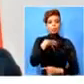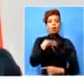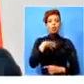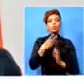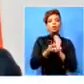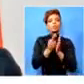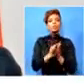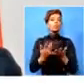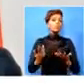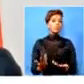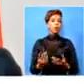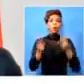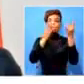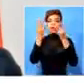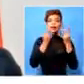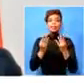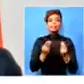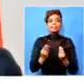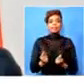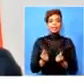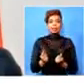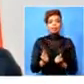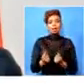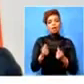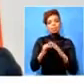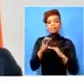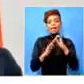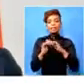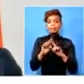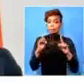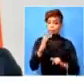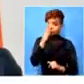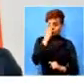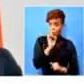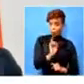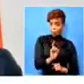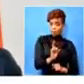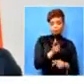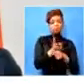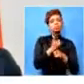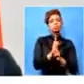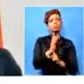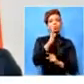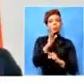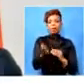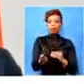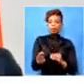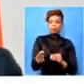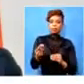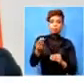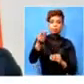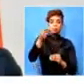financing facilities, this loan will come with interest rates. That forced us in April to release a red